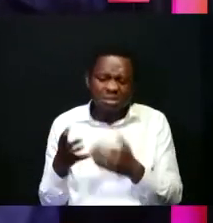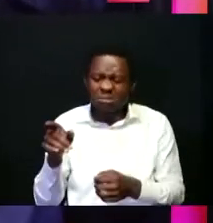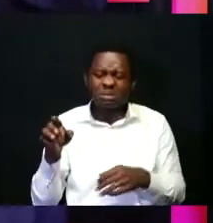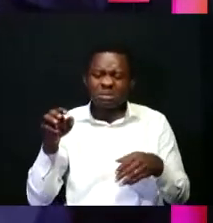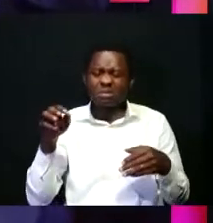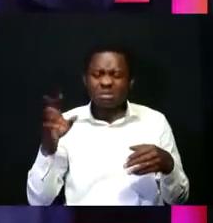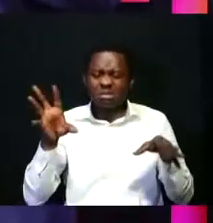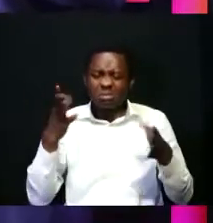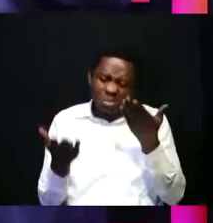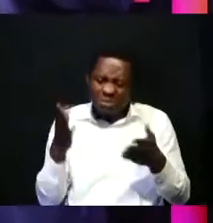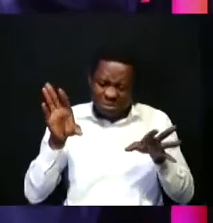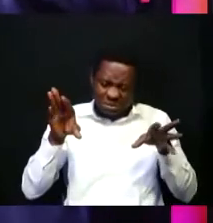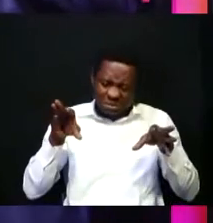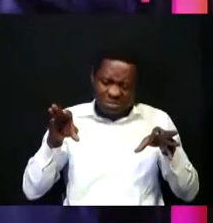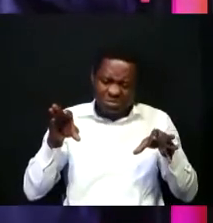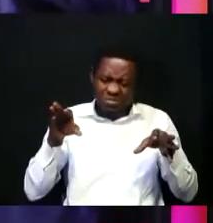trouble had come upon him.